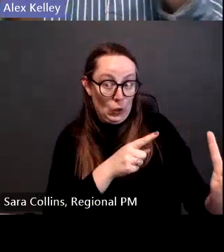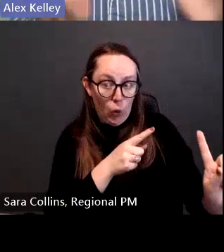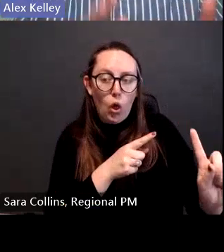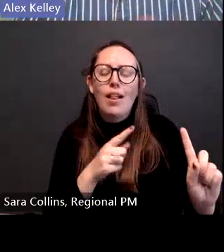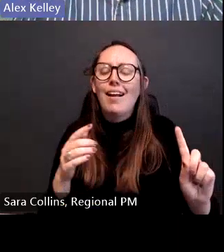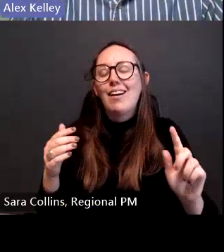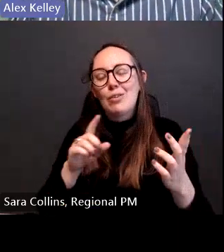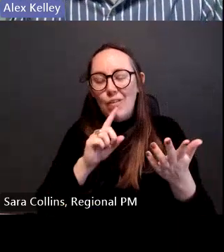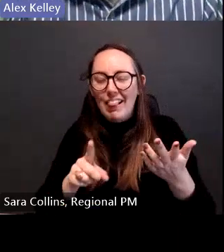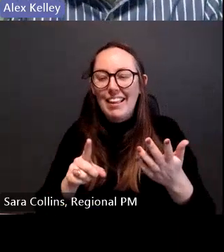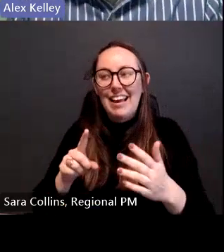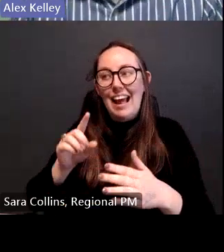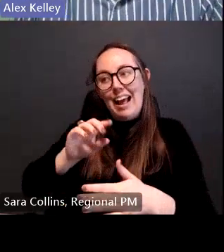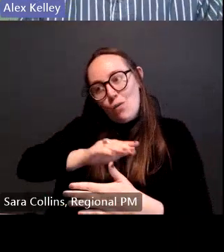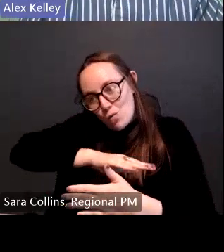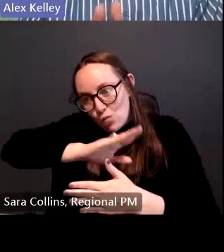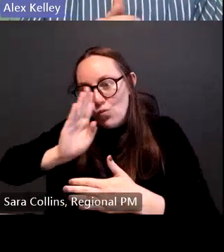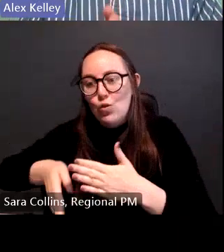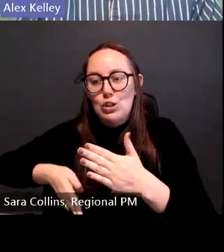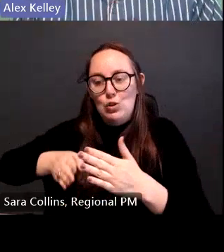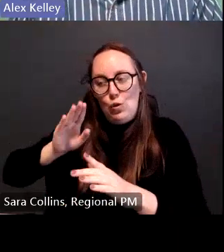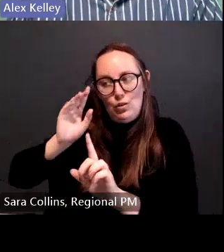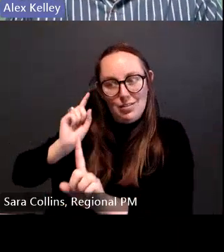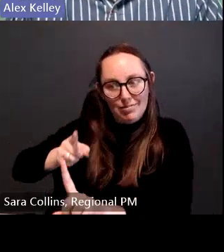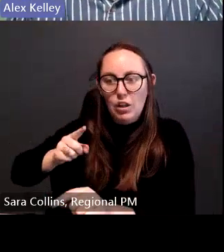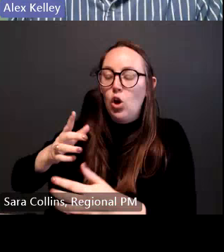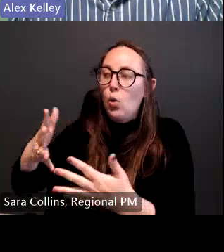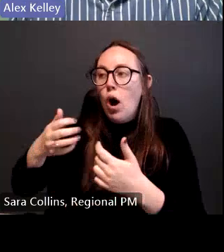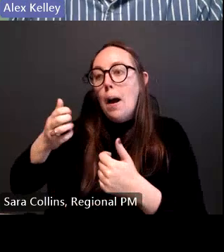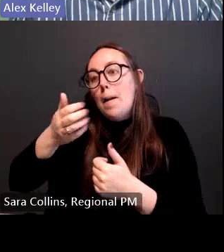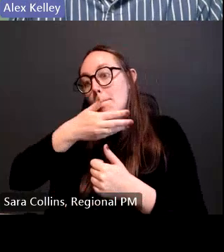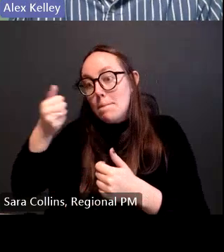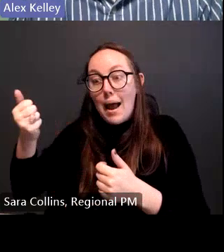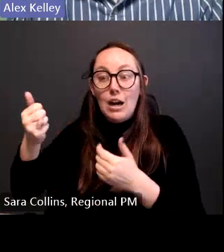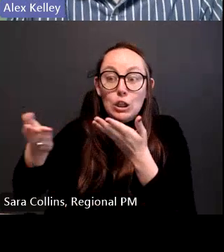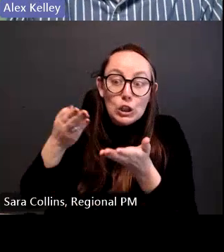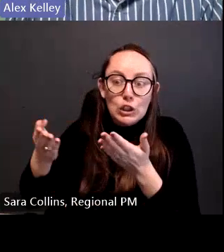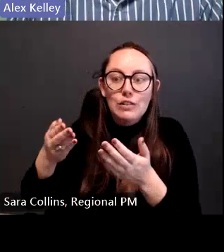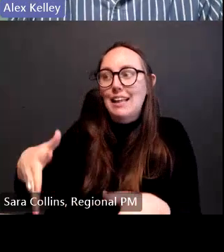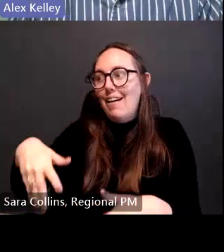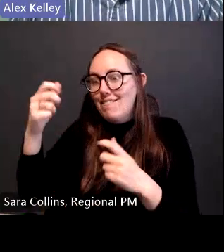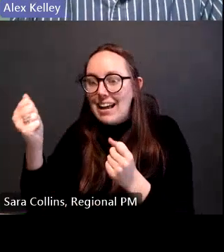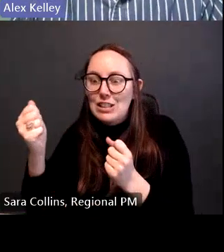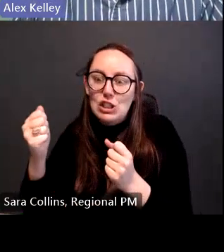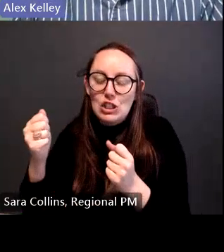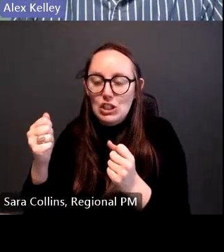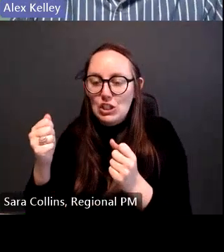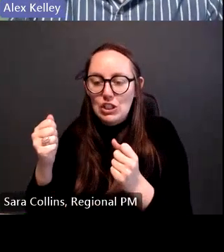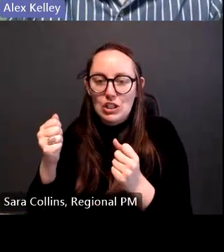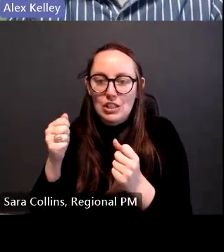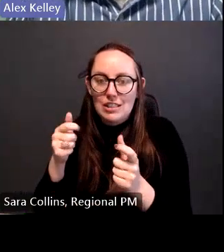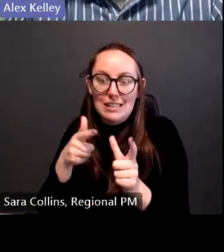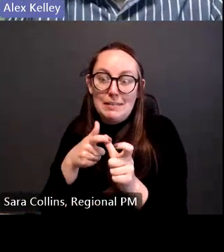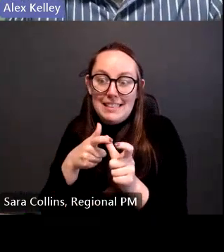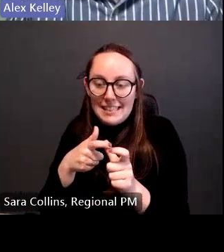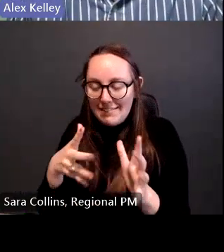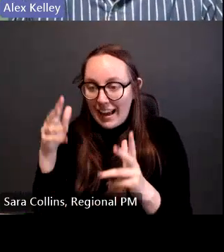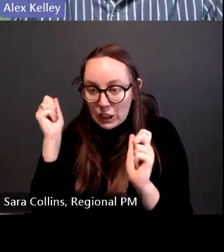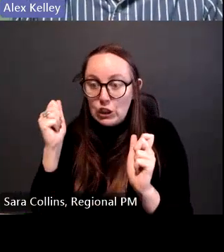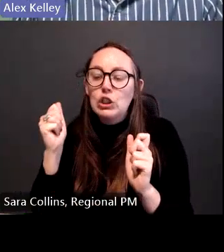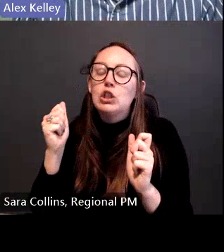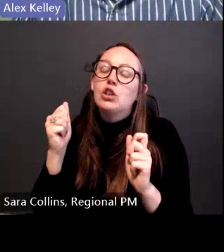lower costs, better customer service, rather than competition itself. So that's just one example of ways that the statutory goals could